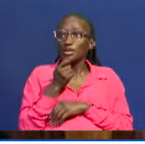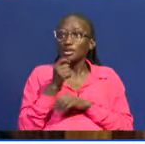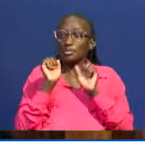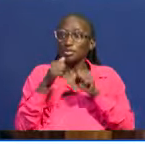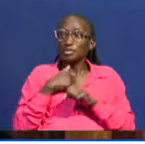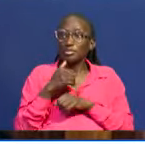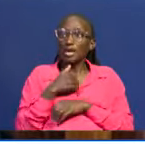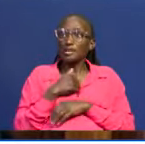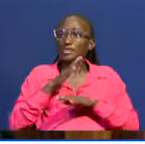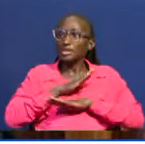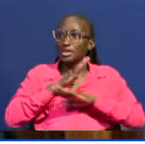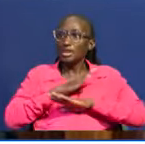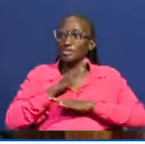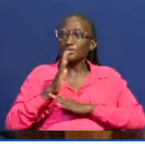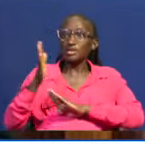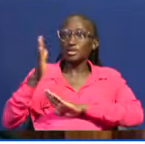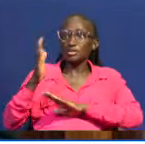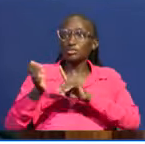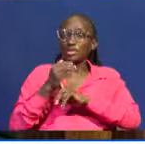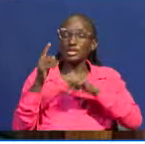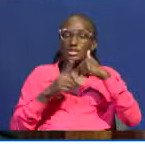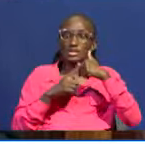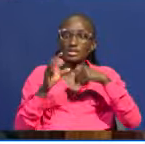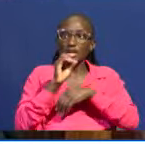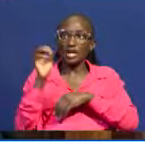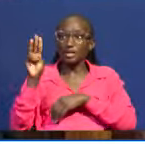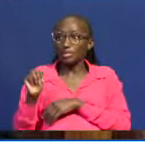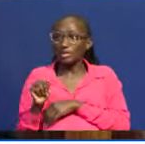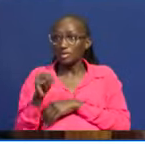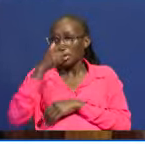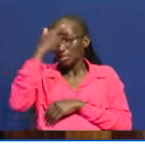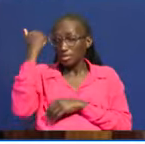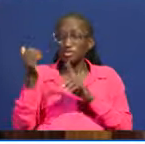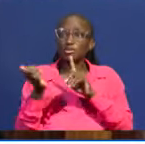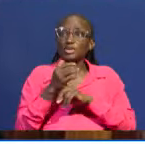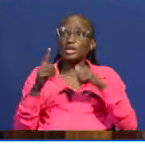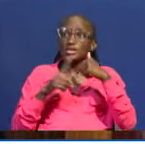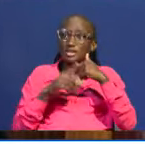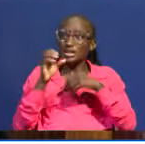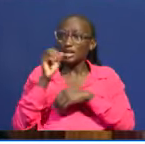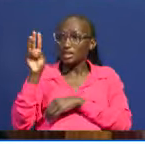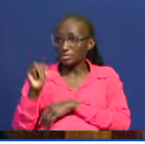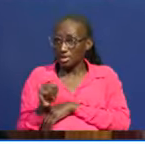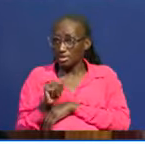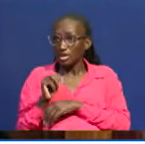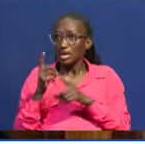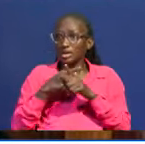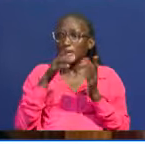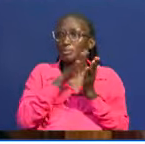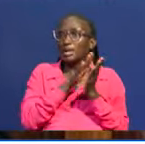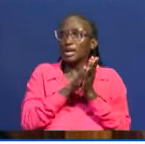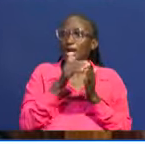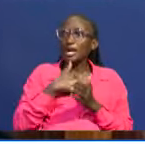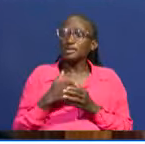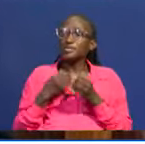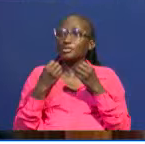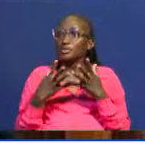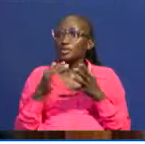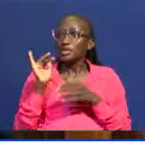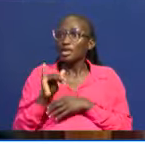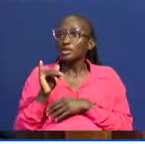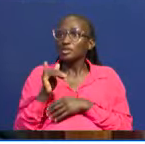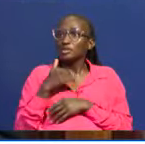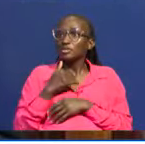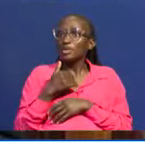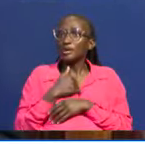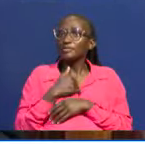have security enough to secure a loan of 600 million? Because to secure a loan of 600 million, the bankers tell us that you have